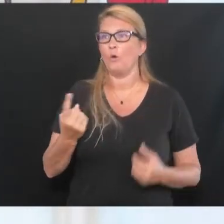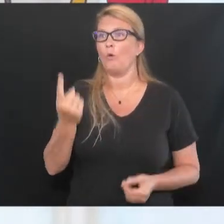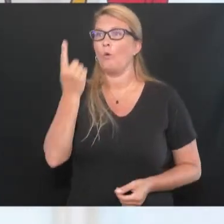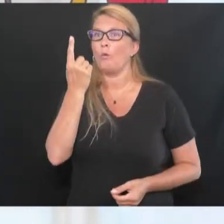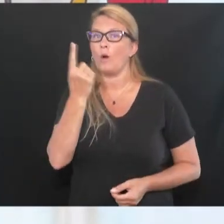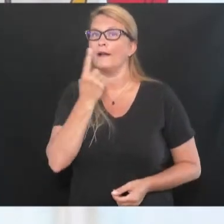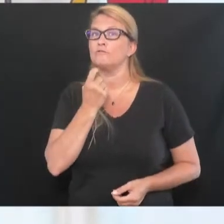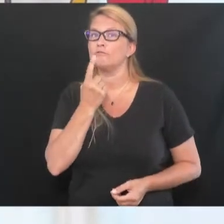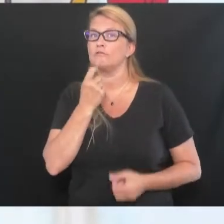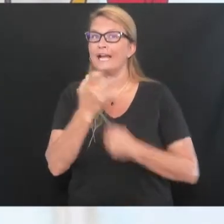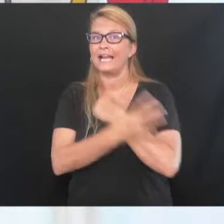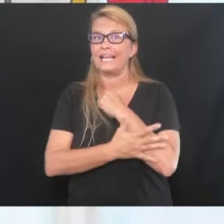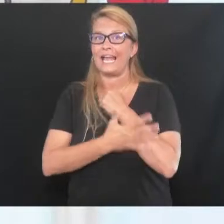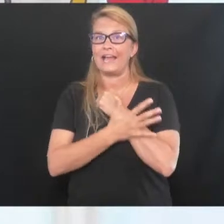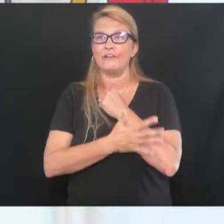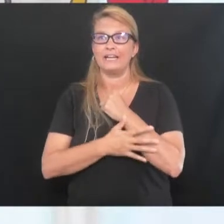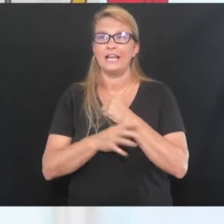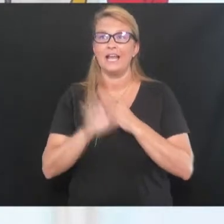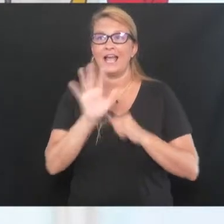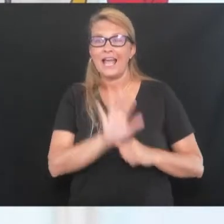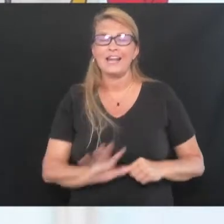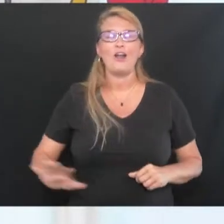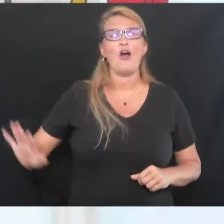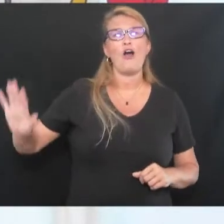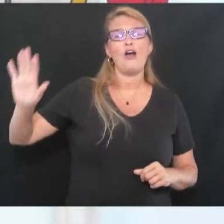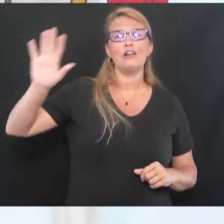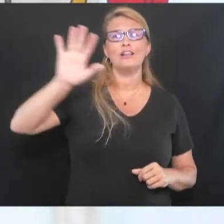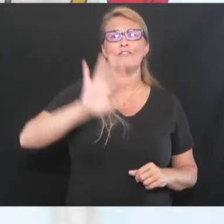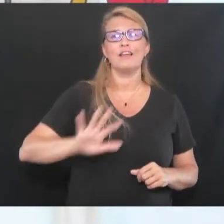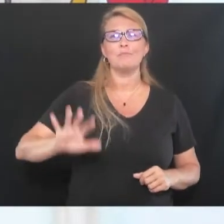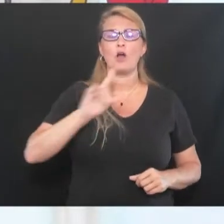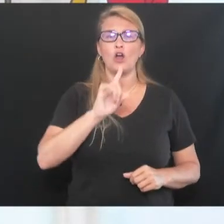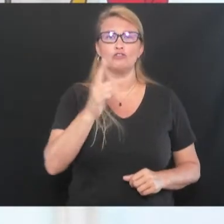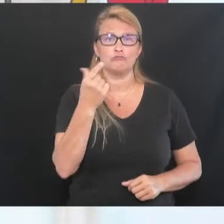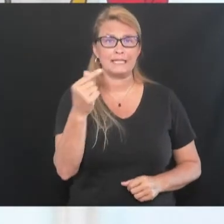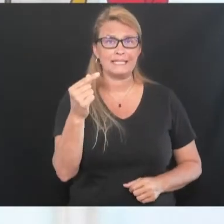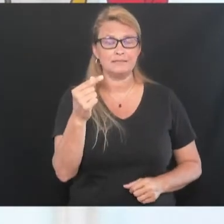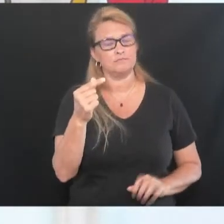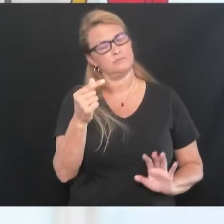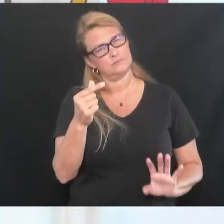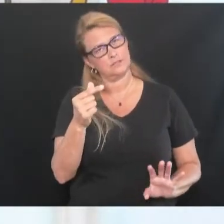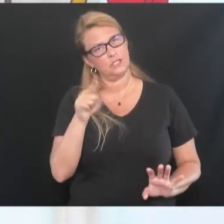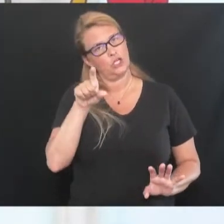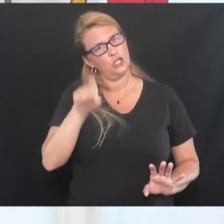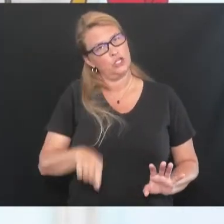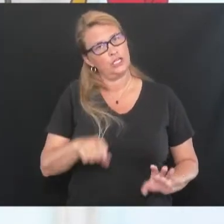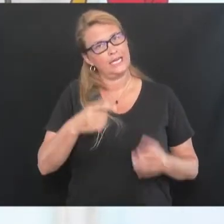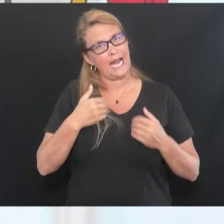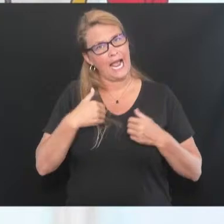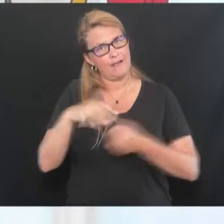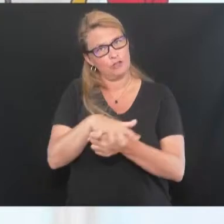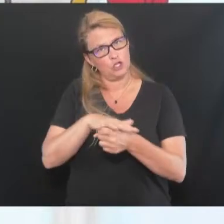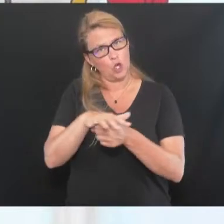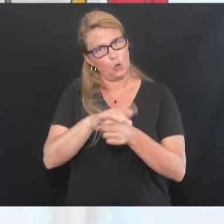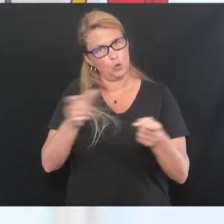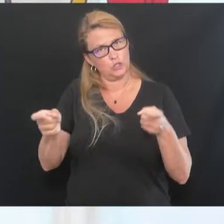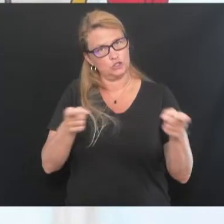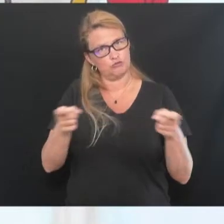and all the rest green beyond belief, you need to have local control, do you